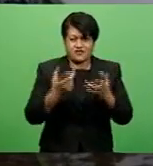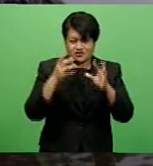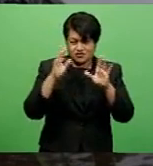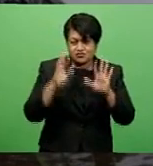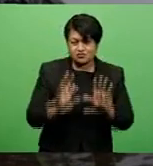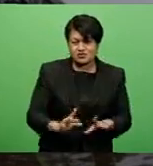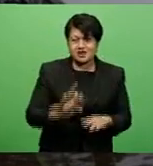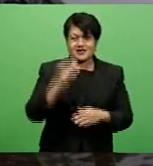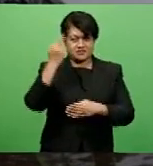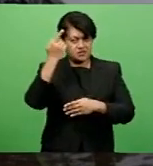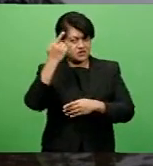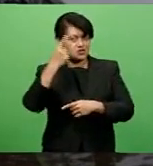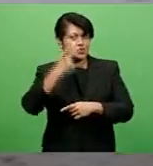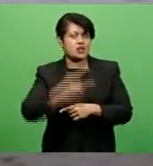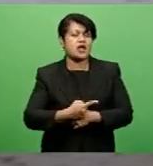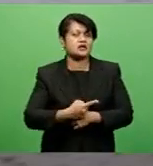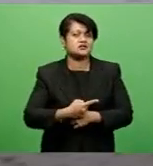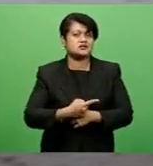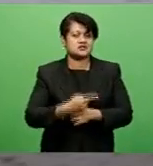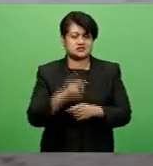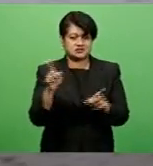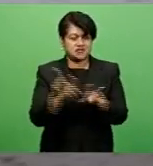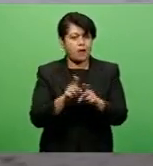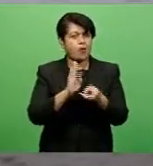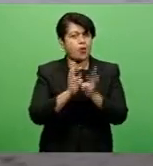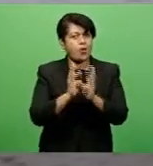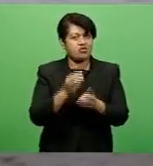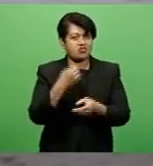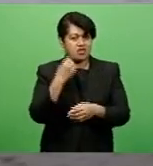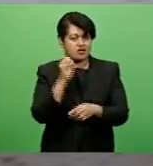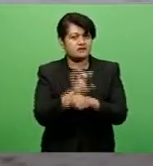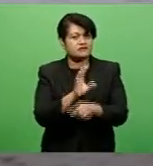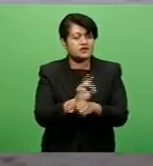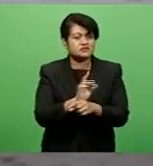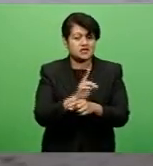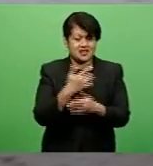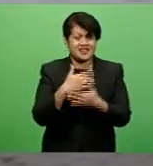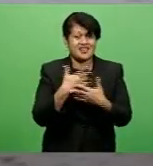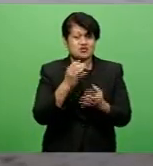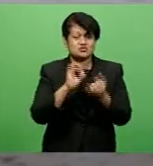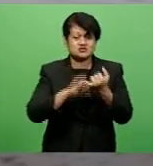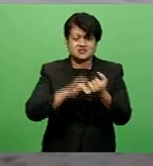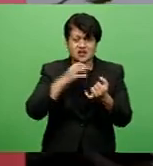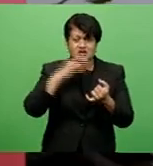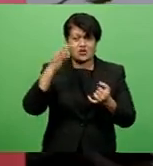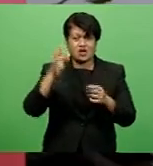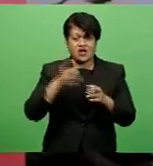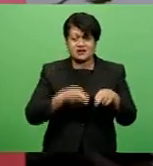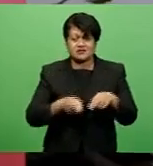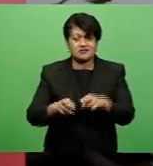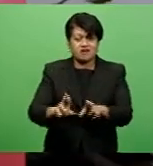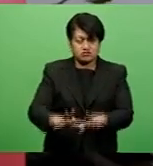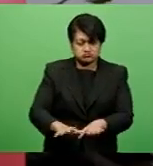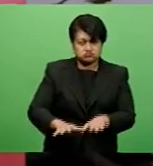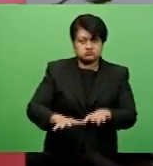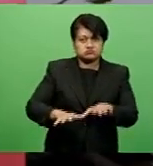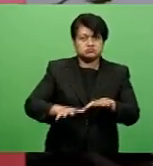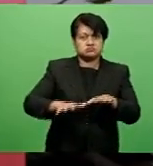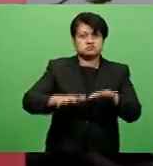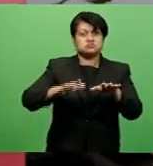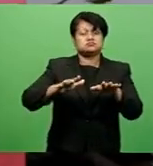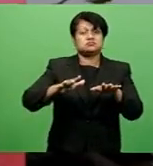per weather office advice, and this might further increase water level at the Singatoka River to a critical stage, to an